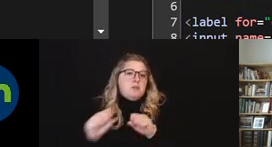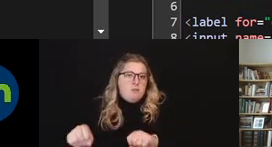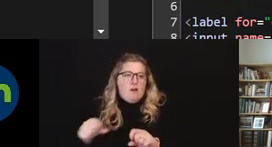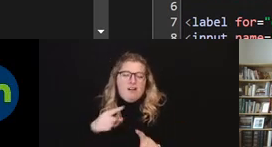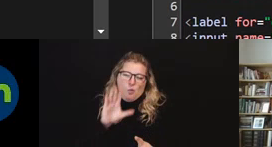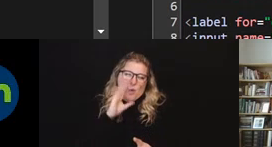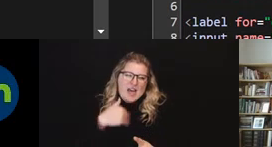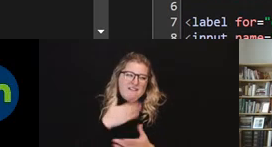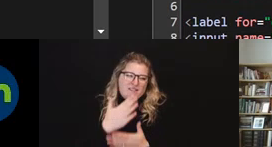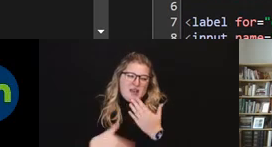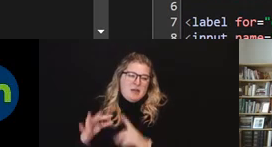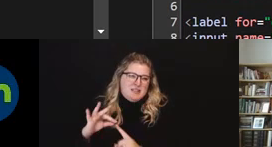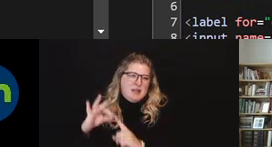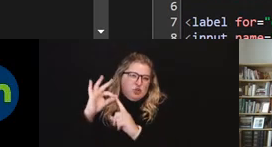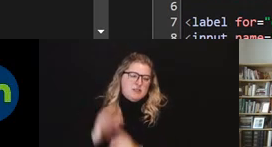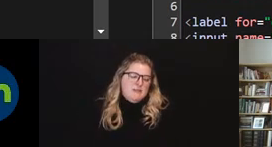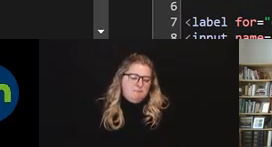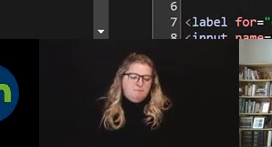in your page.